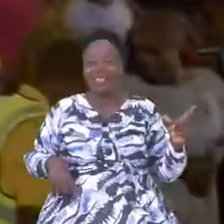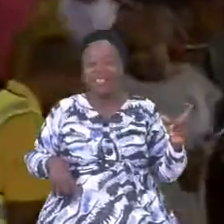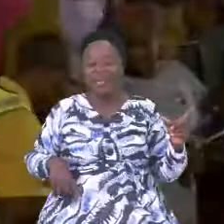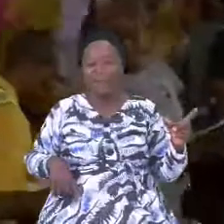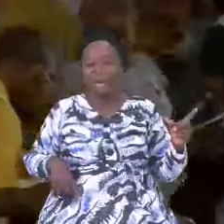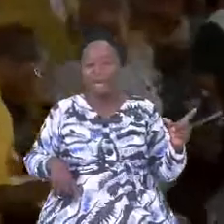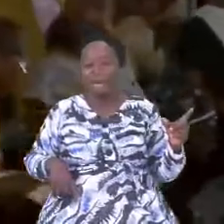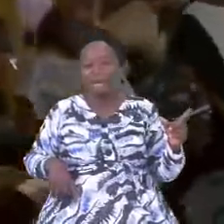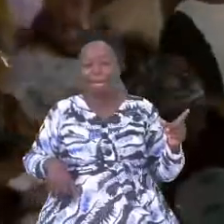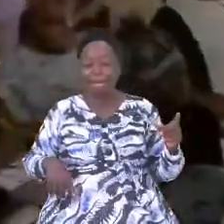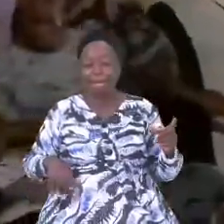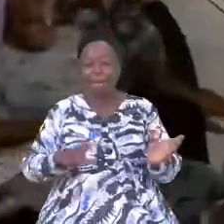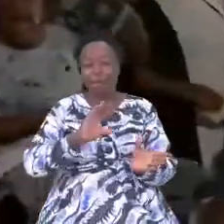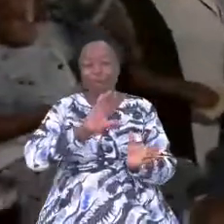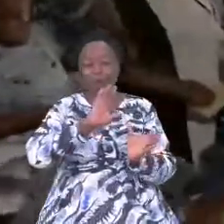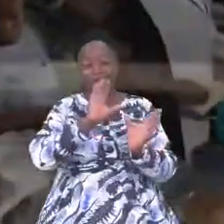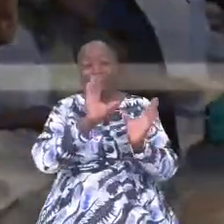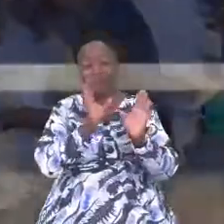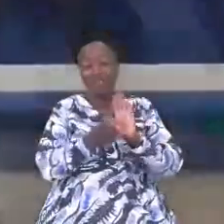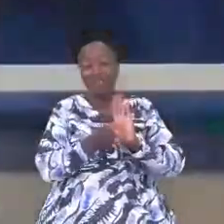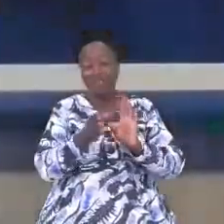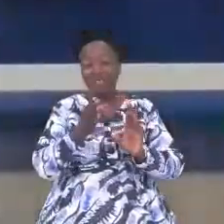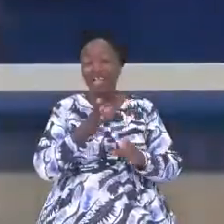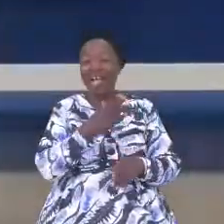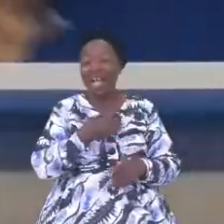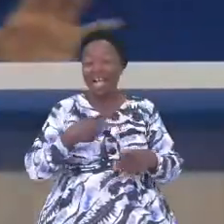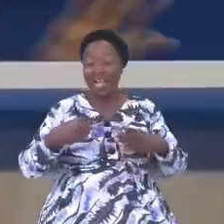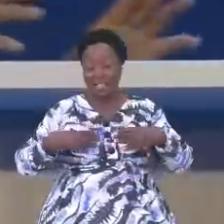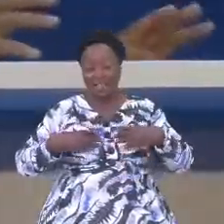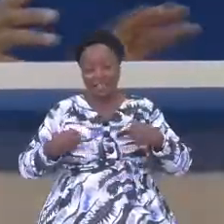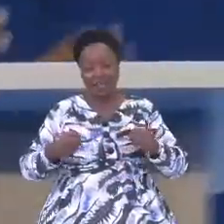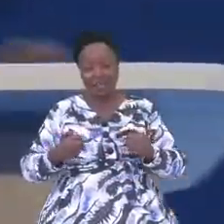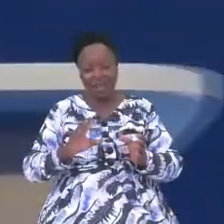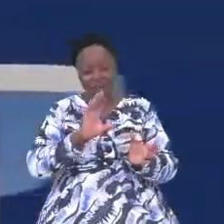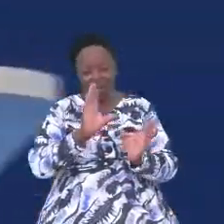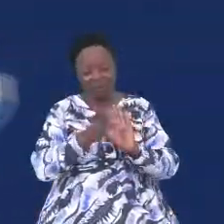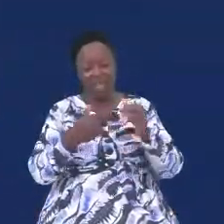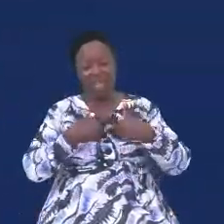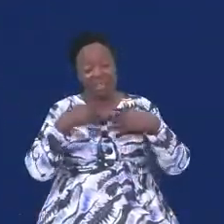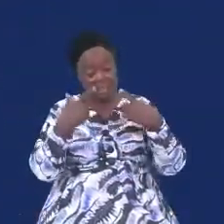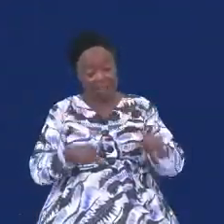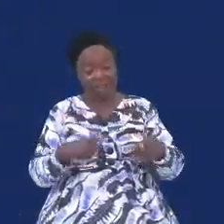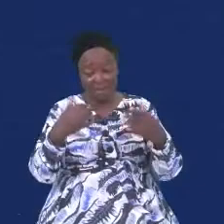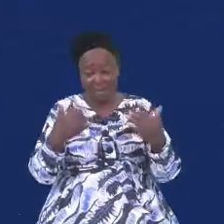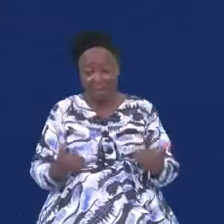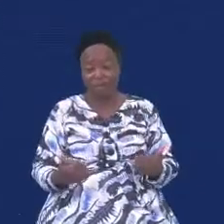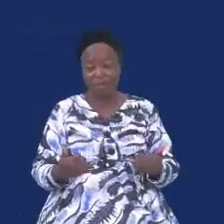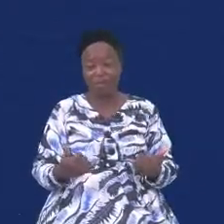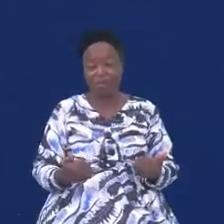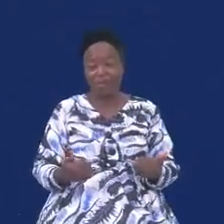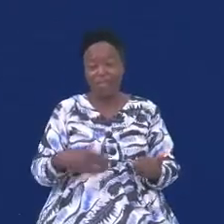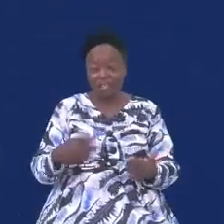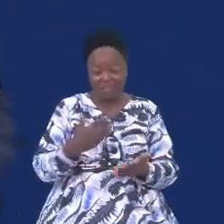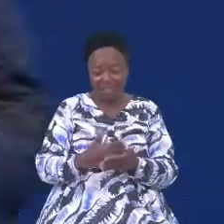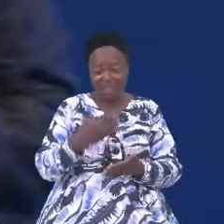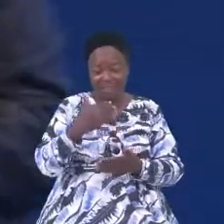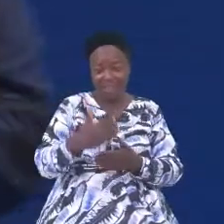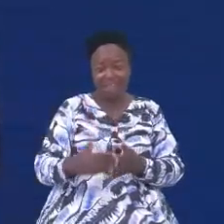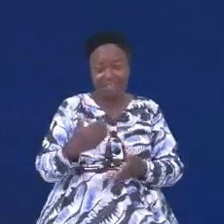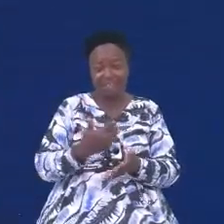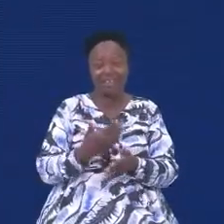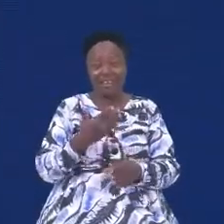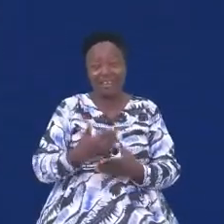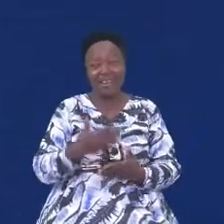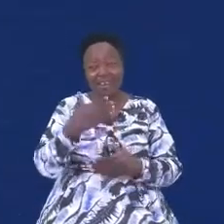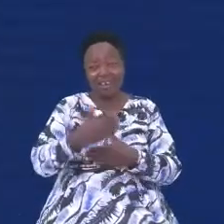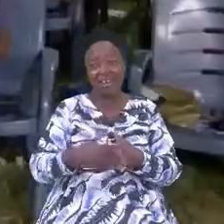Hallelujah. Conversion and cure. Conversion has taken place now. The next thing is your